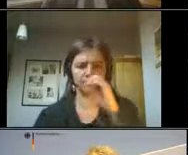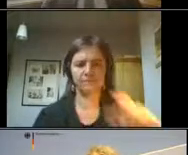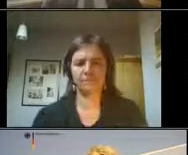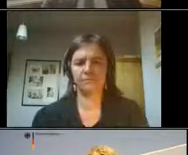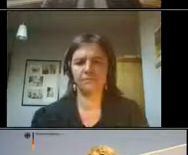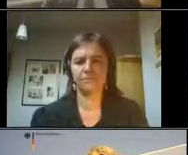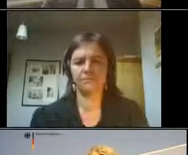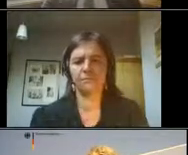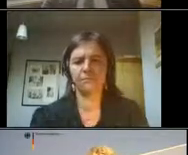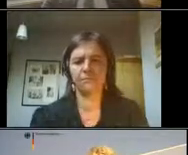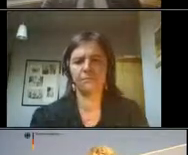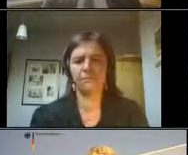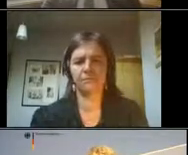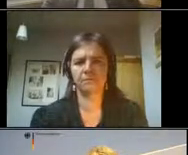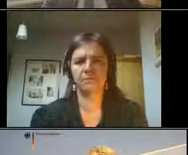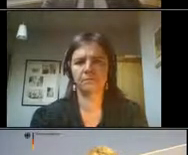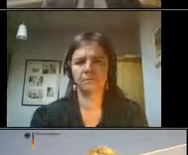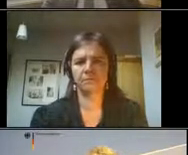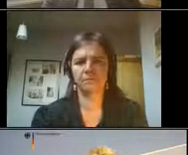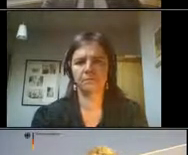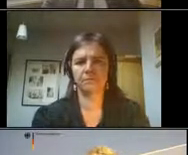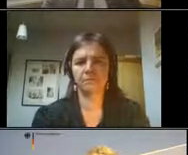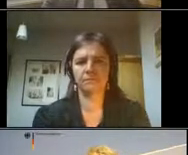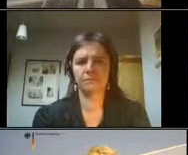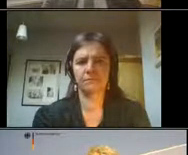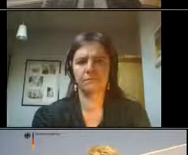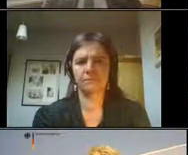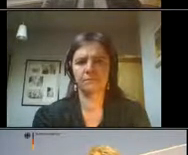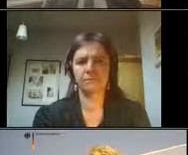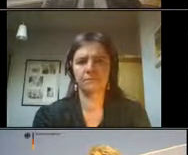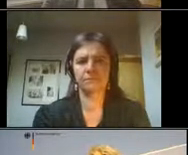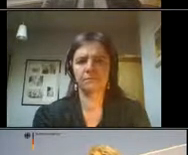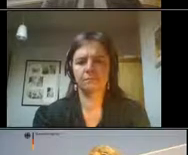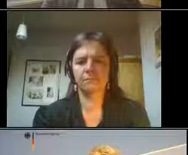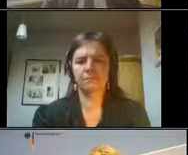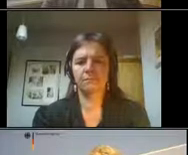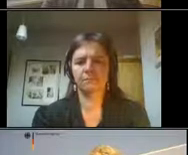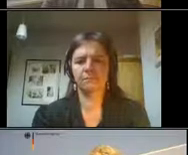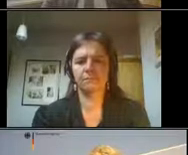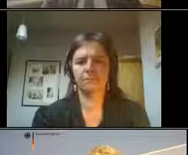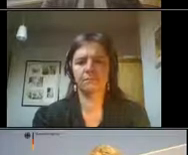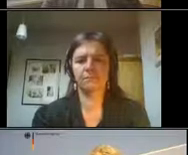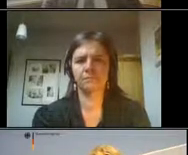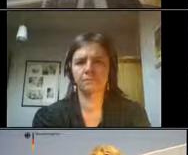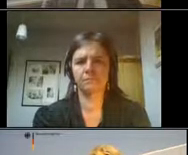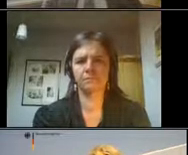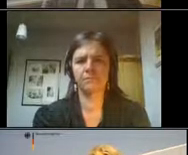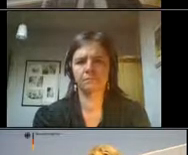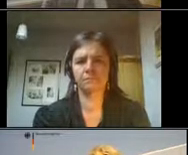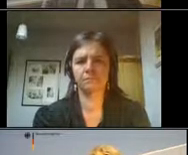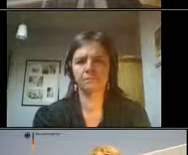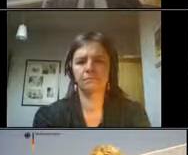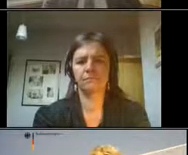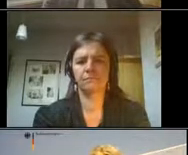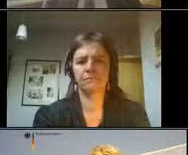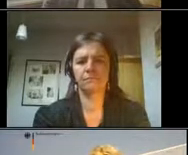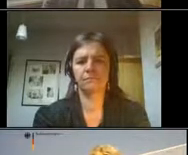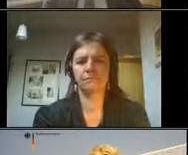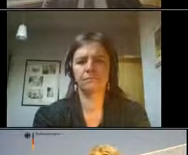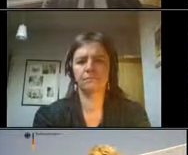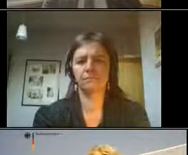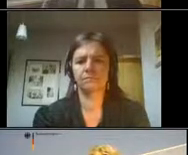affordability, the protection, reliability. On the affordability, I think this is very obvious. And